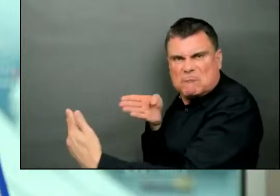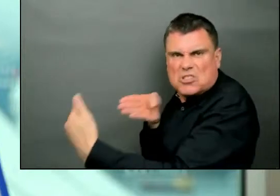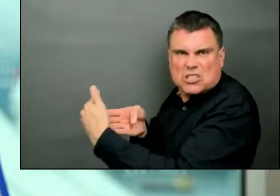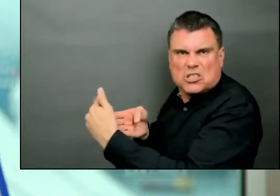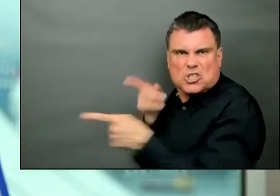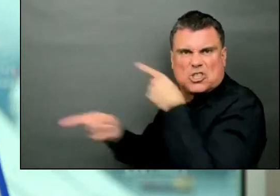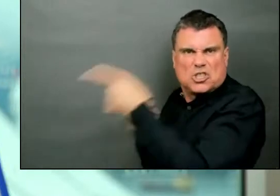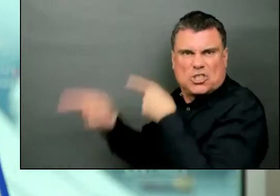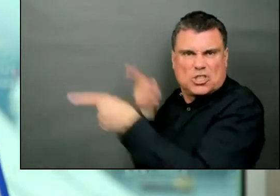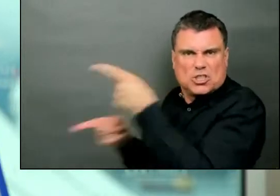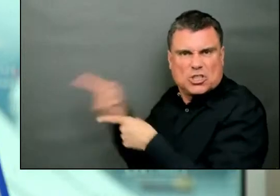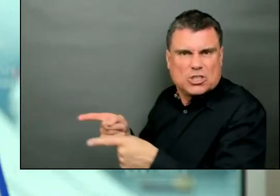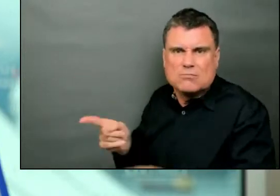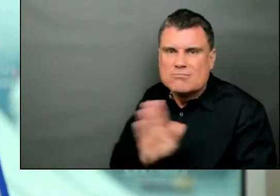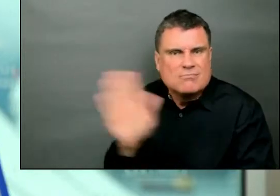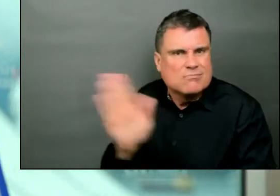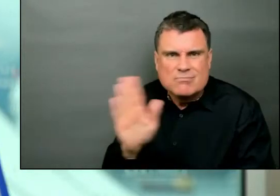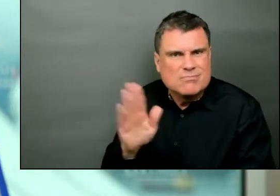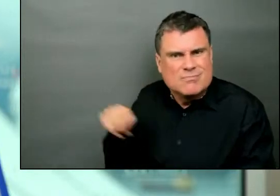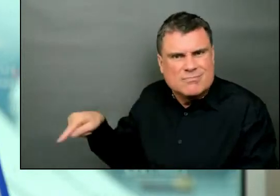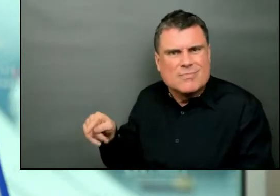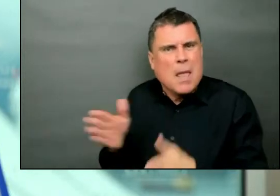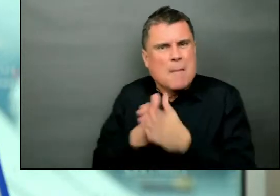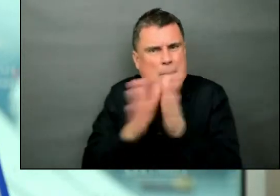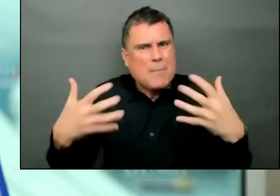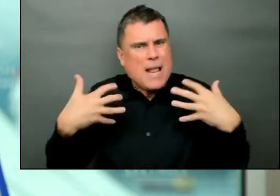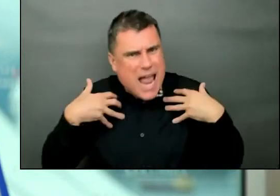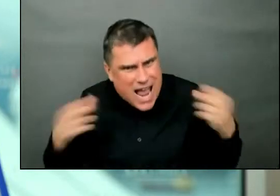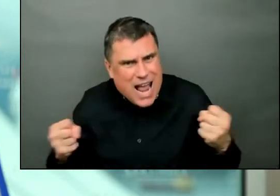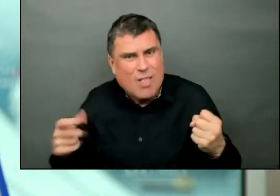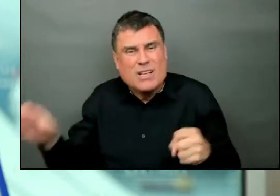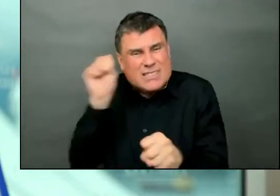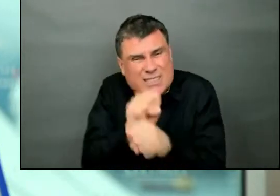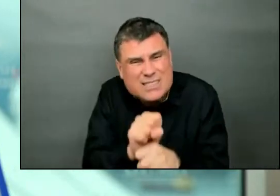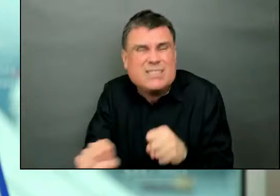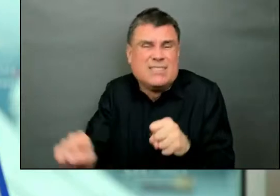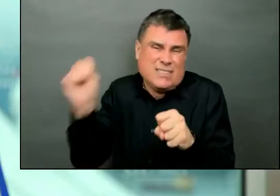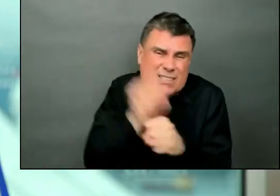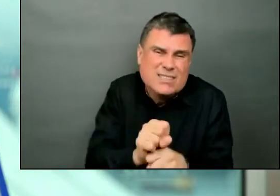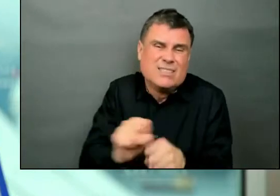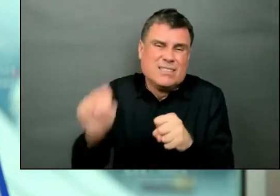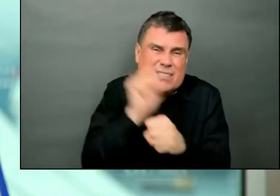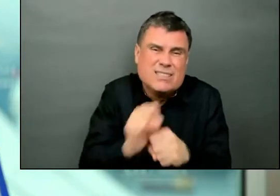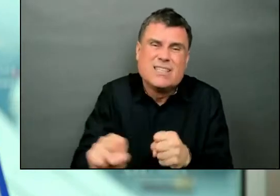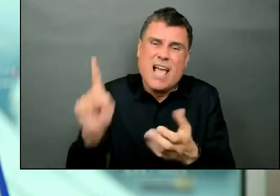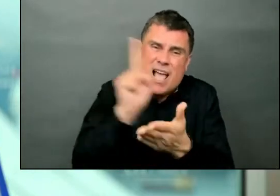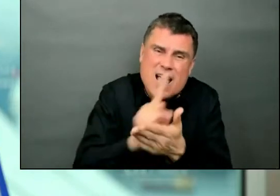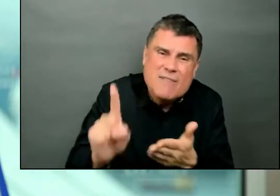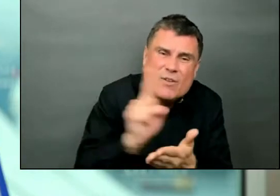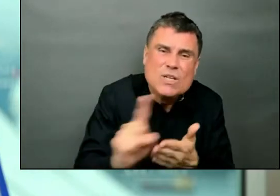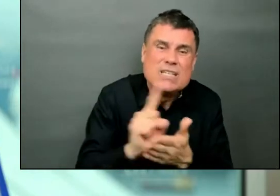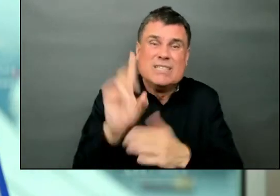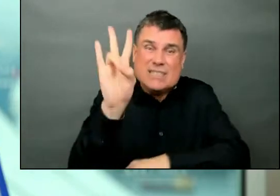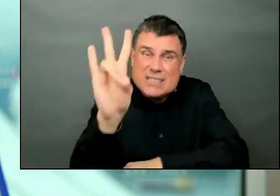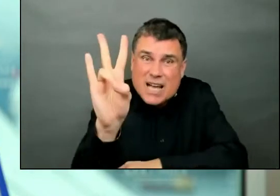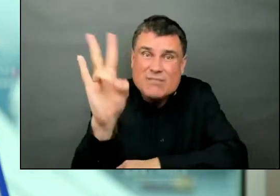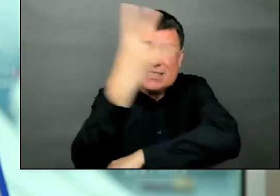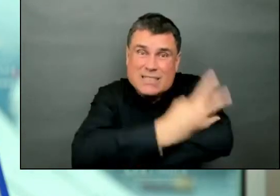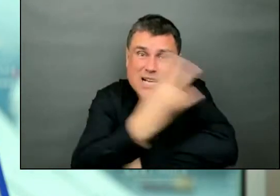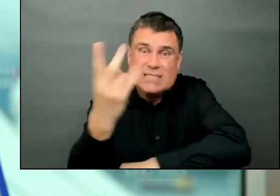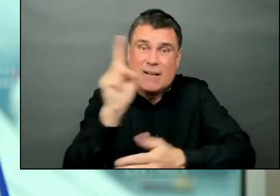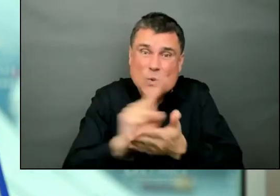a week, but 7 days a week to this pandemic, and have since it began for us, which was more than a year ago,